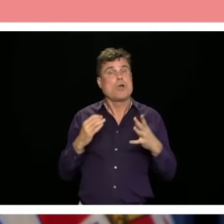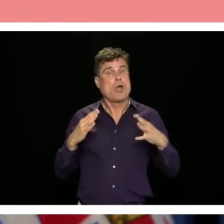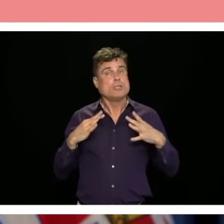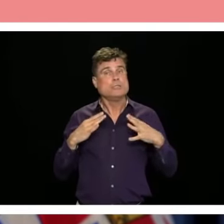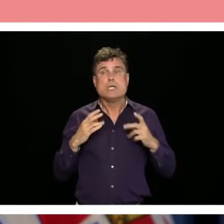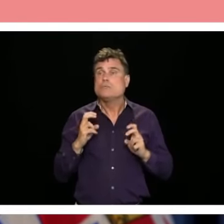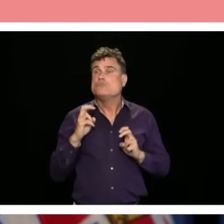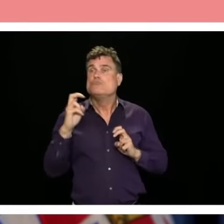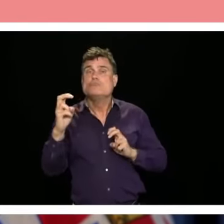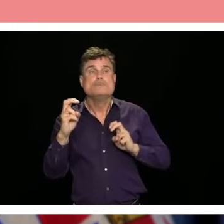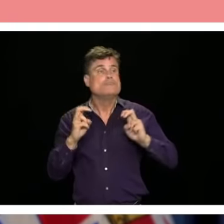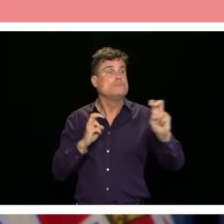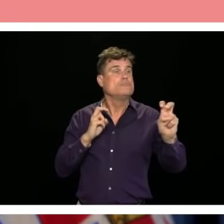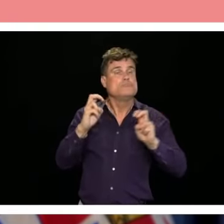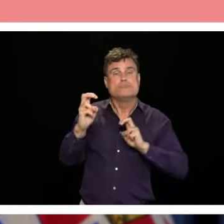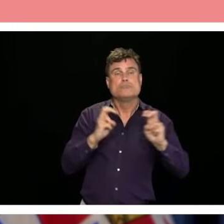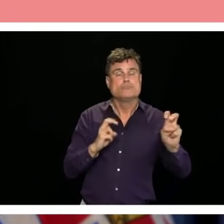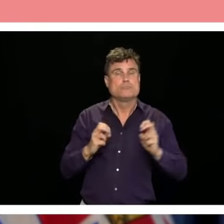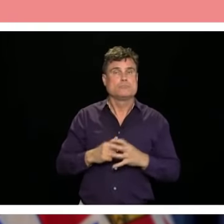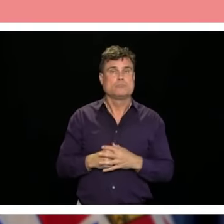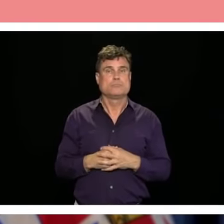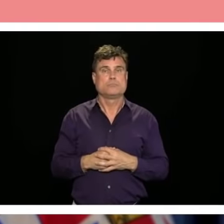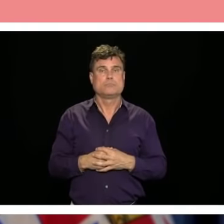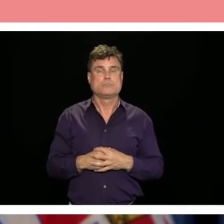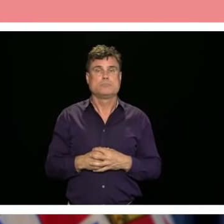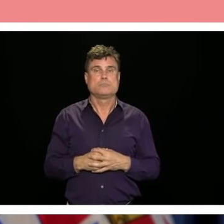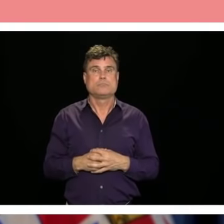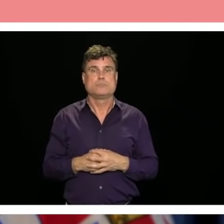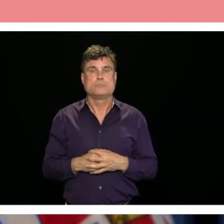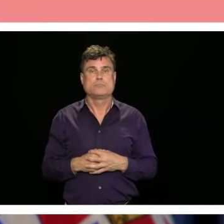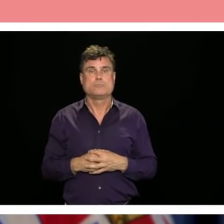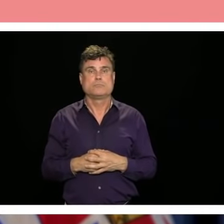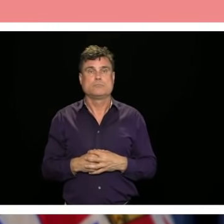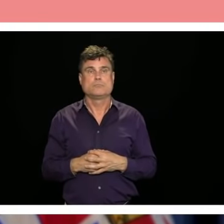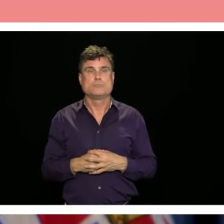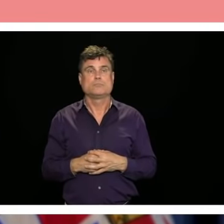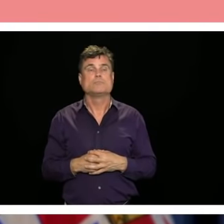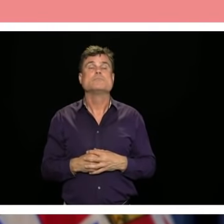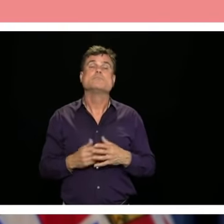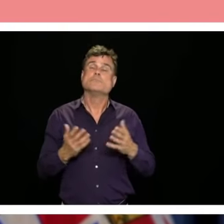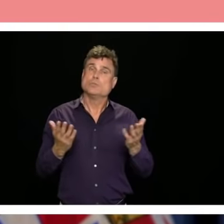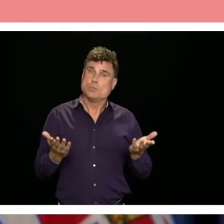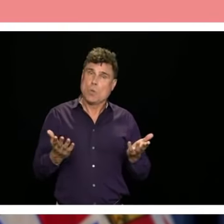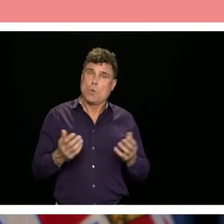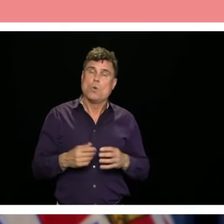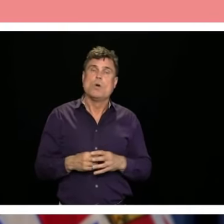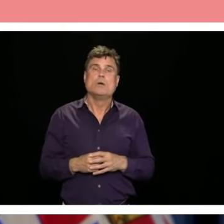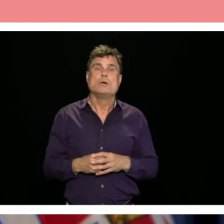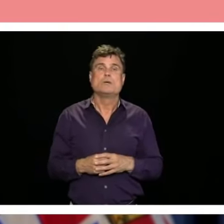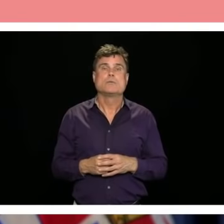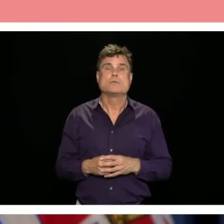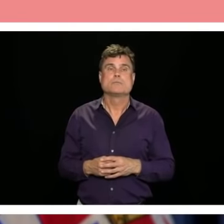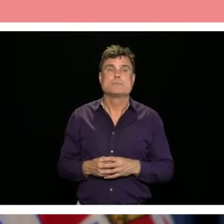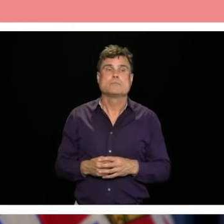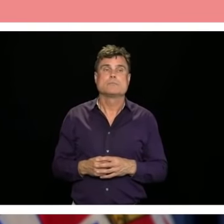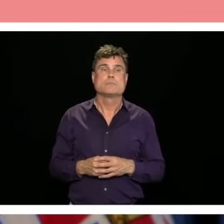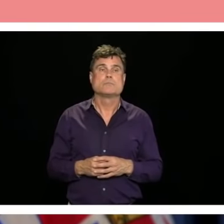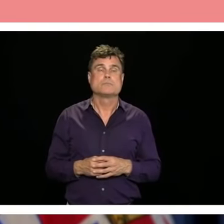go as we have been seeing, then I'm very hopeful that end of June into July we'll be